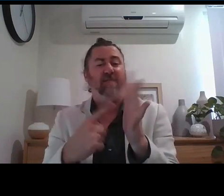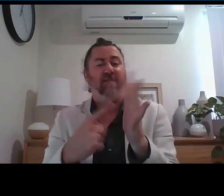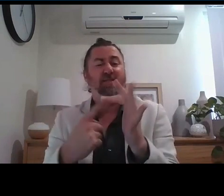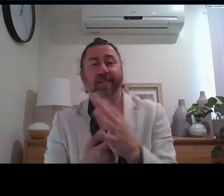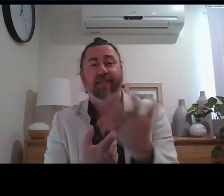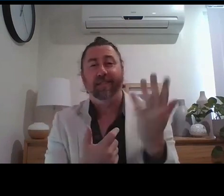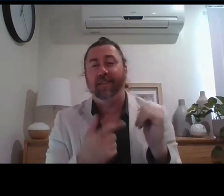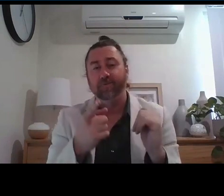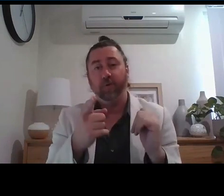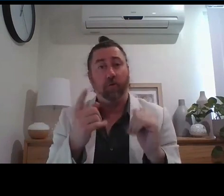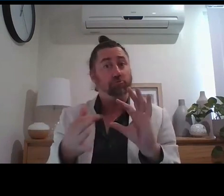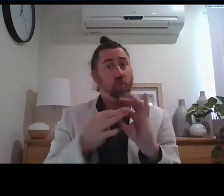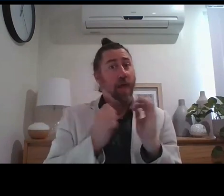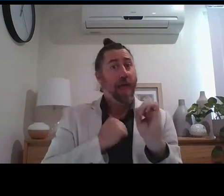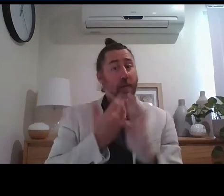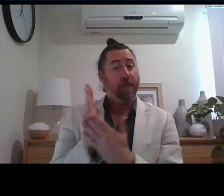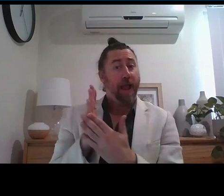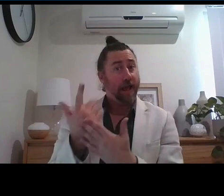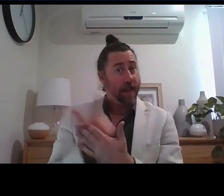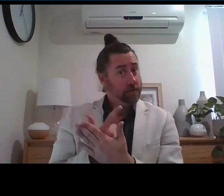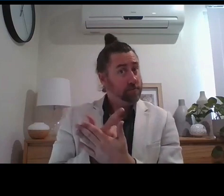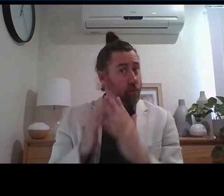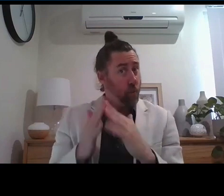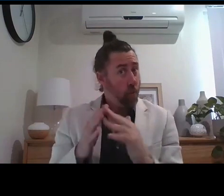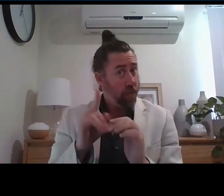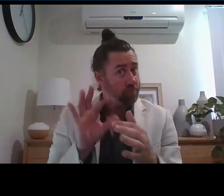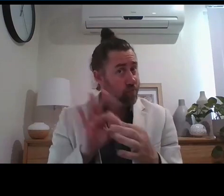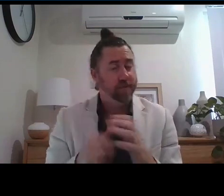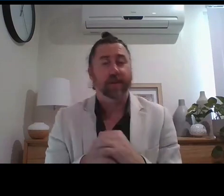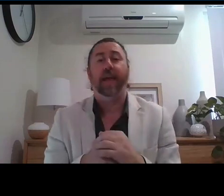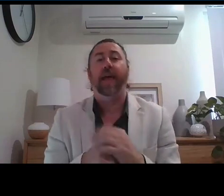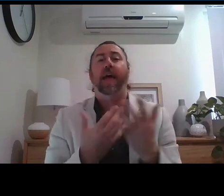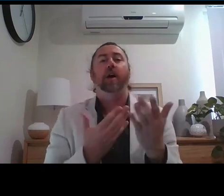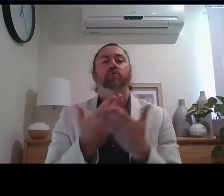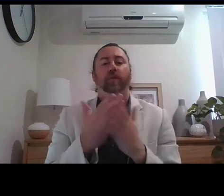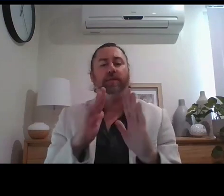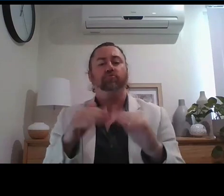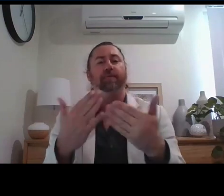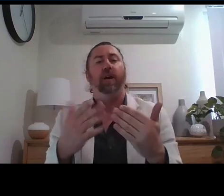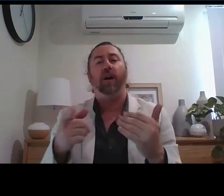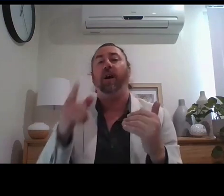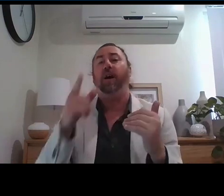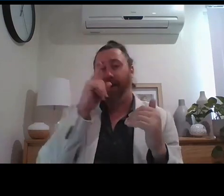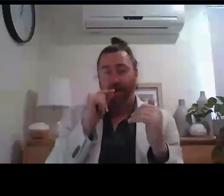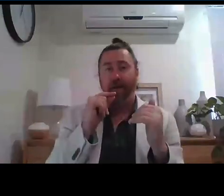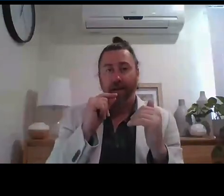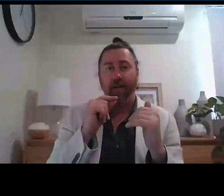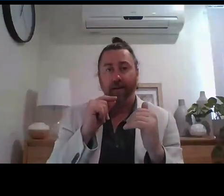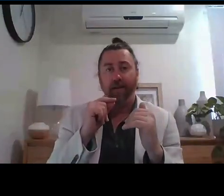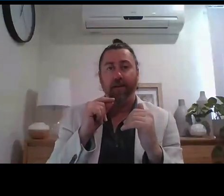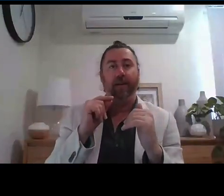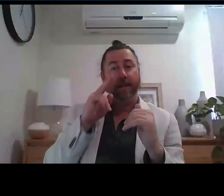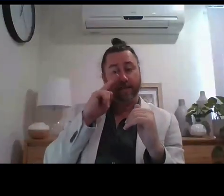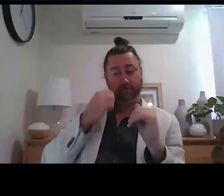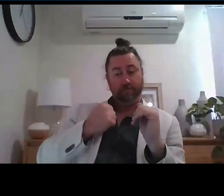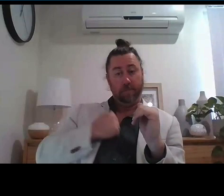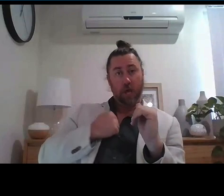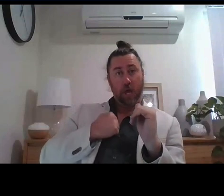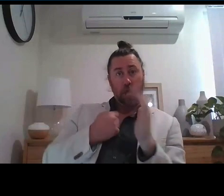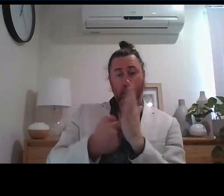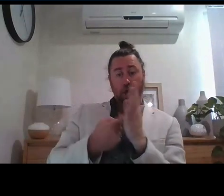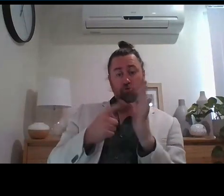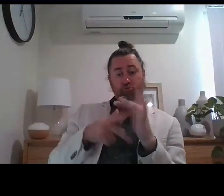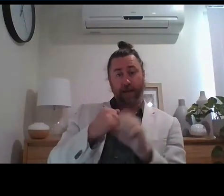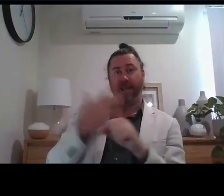up to the mailing list for that. And as mentioned, providers will be able to preview their ratings, at least 1 week prior